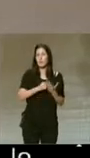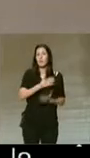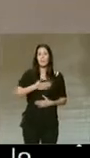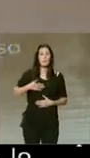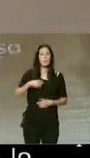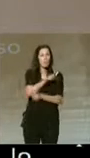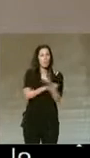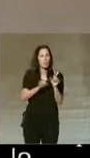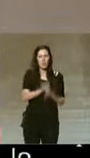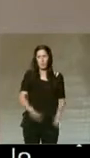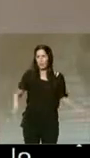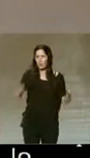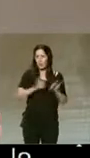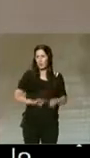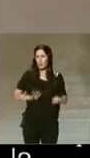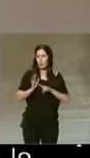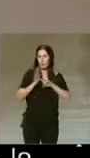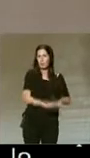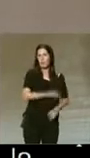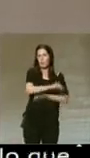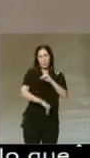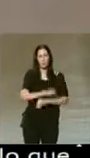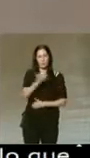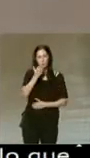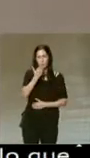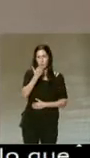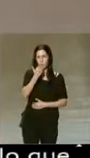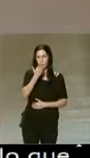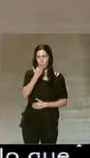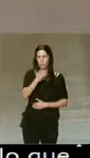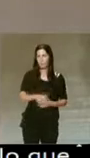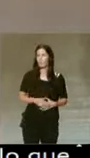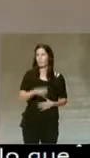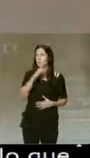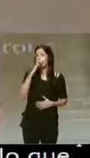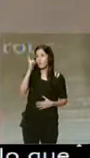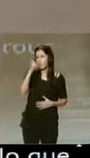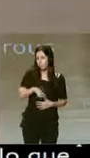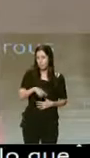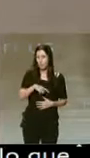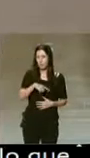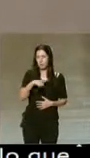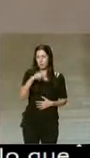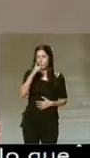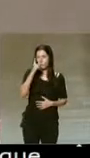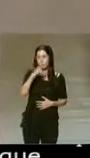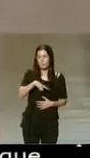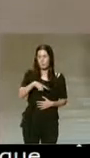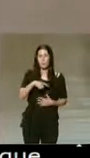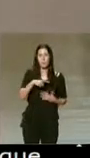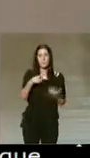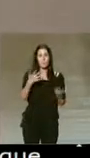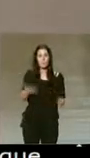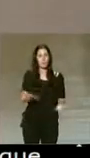introducing numerous interfaces so that everybody can use our ATMs. We do not want to leave anybody